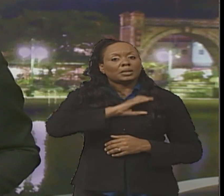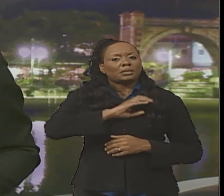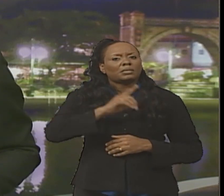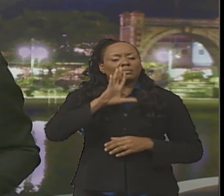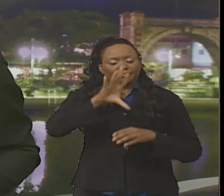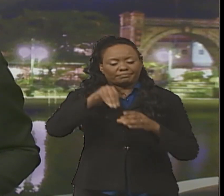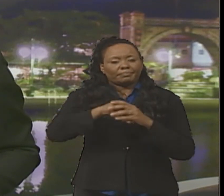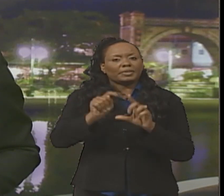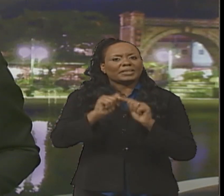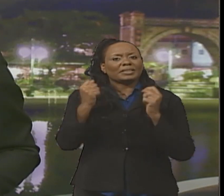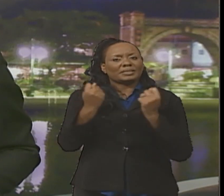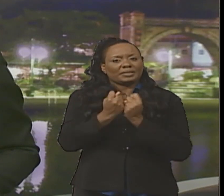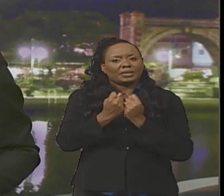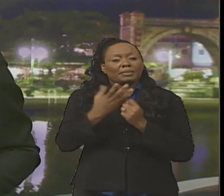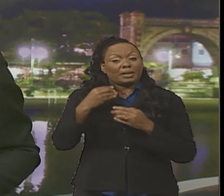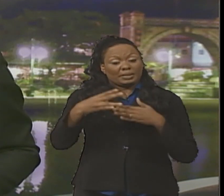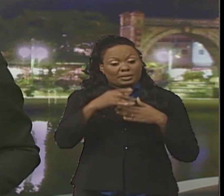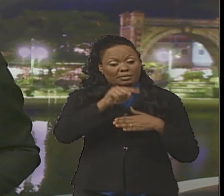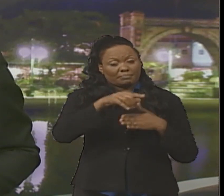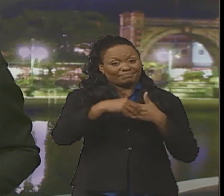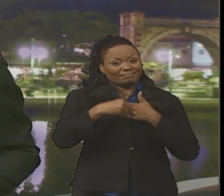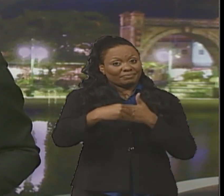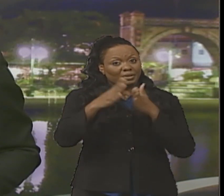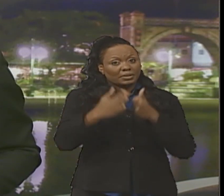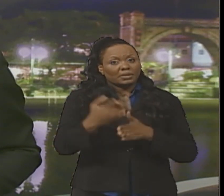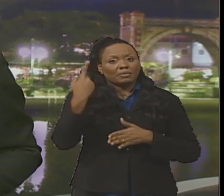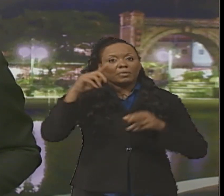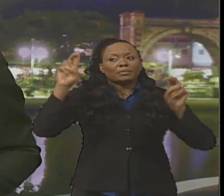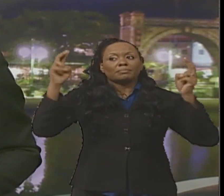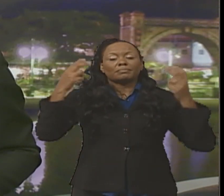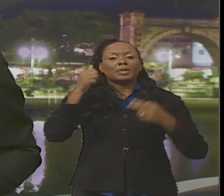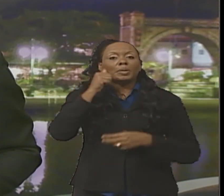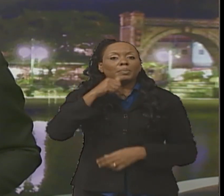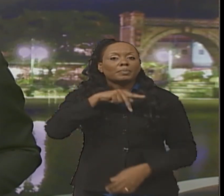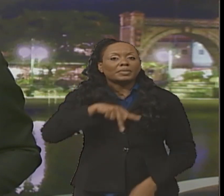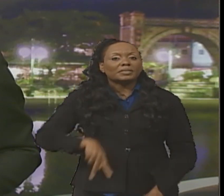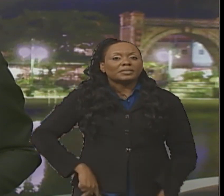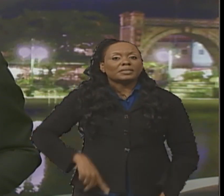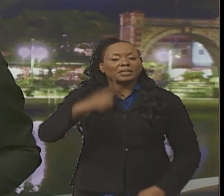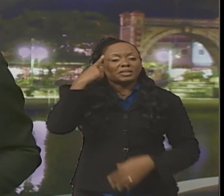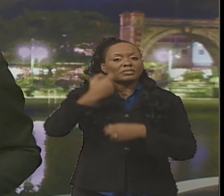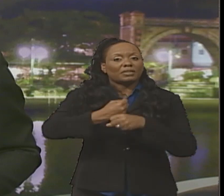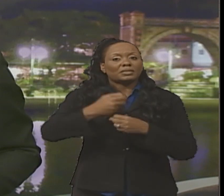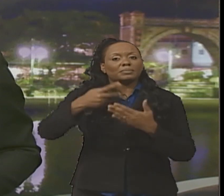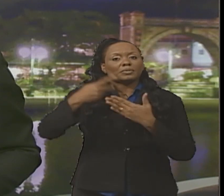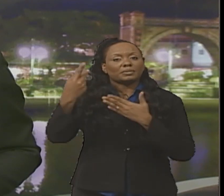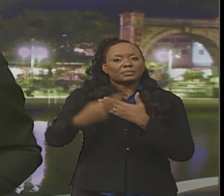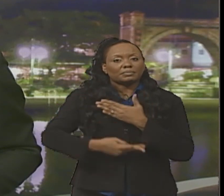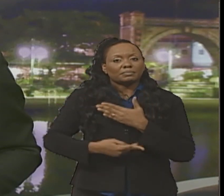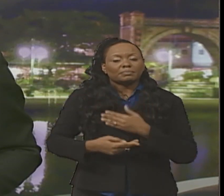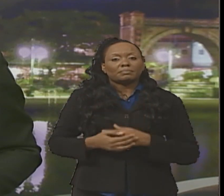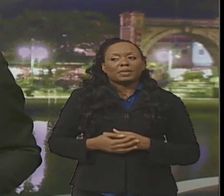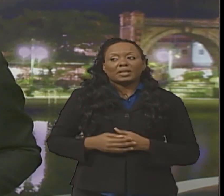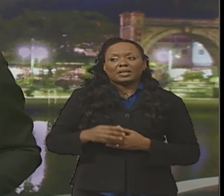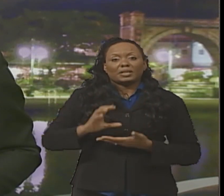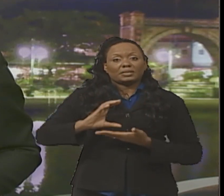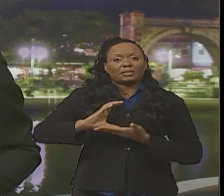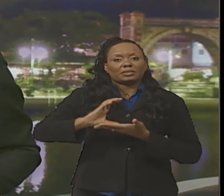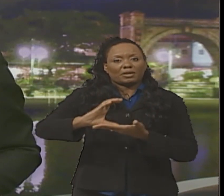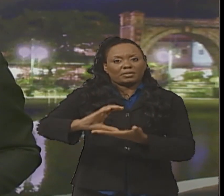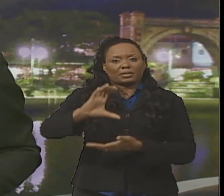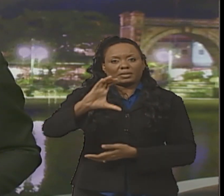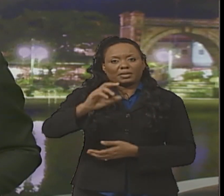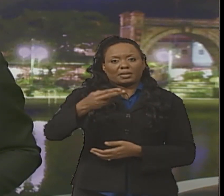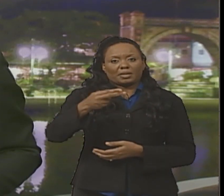is a team leader for the Princess Trust International Program. The trust is a registered charity in Wales. It has a program aimed